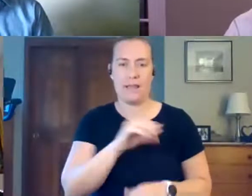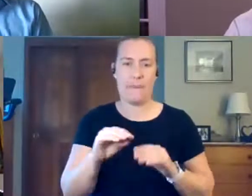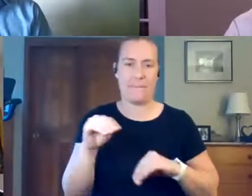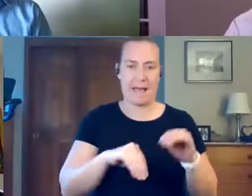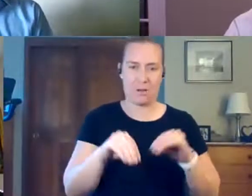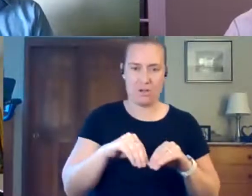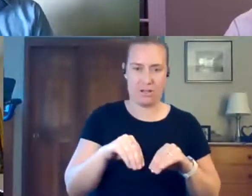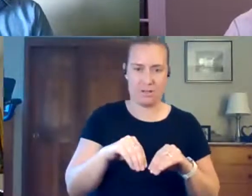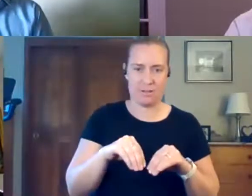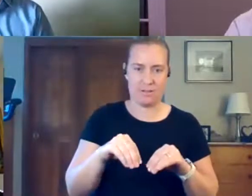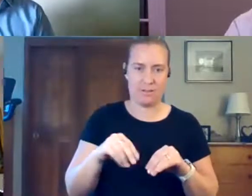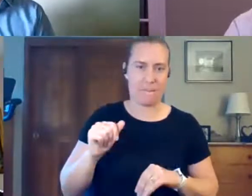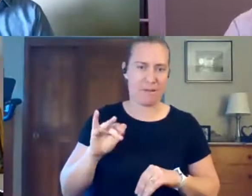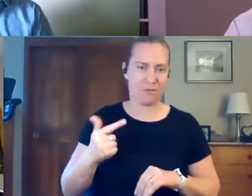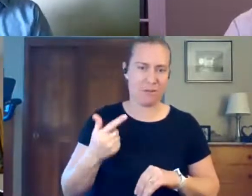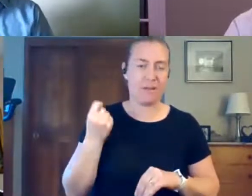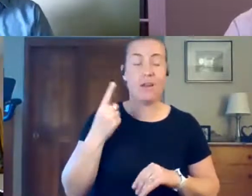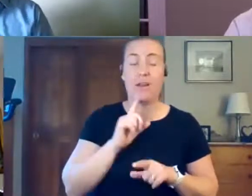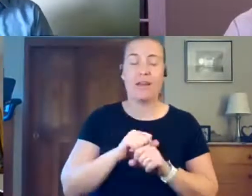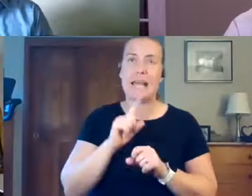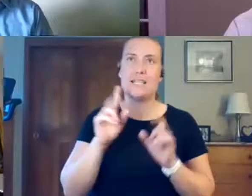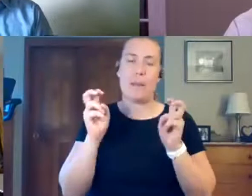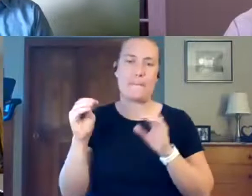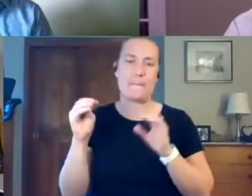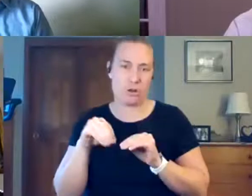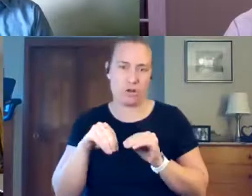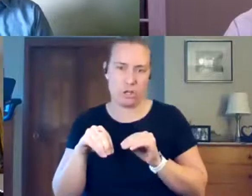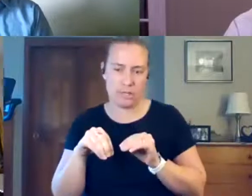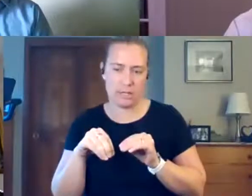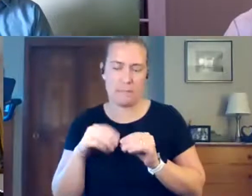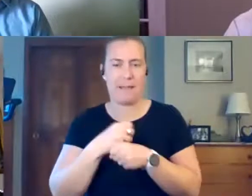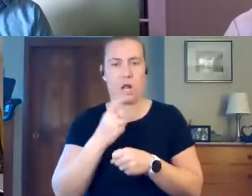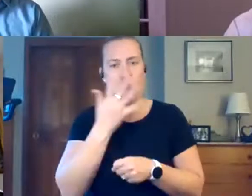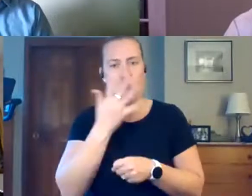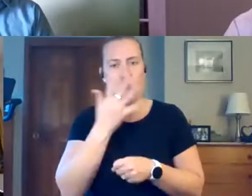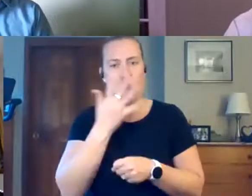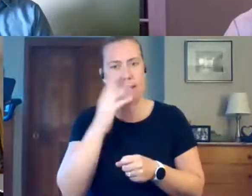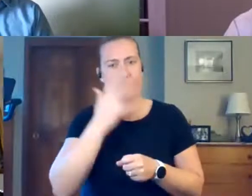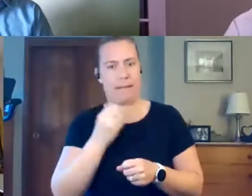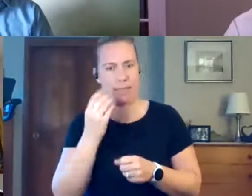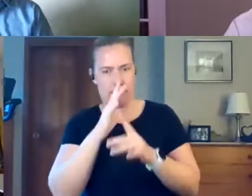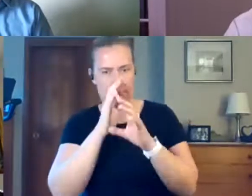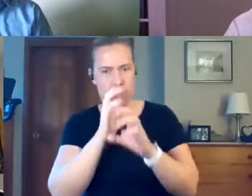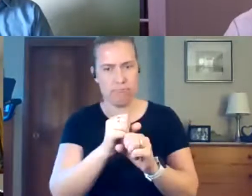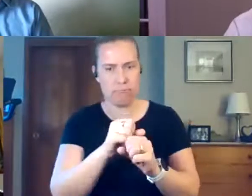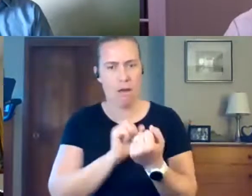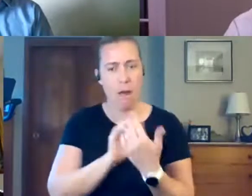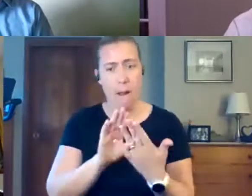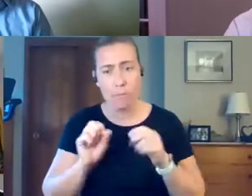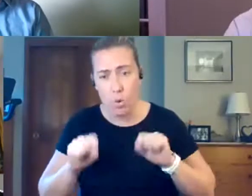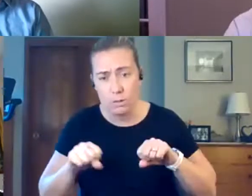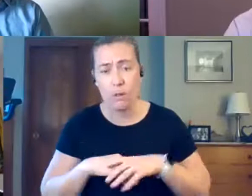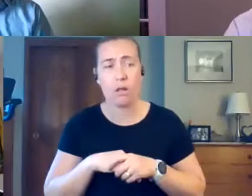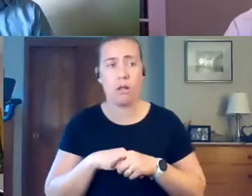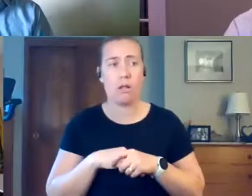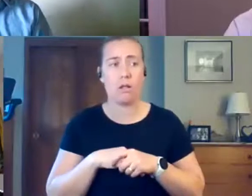packaging in a way that is appealing, that is approachable, that's usable, all of those kind of